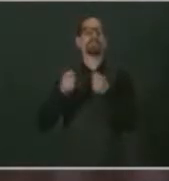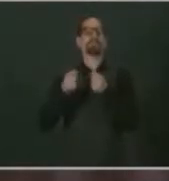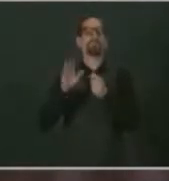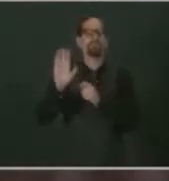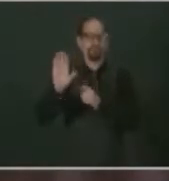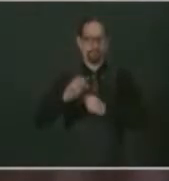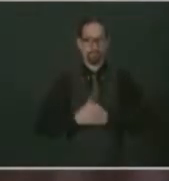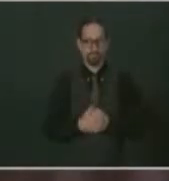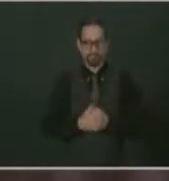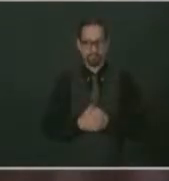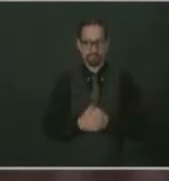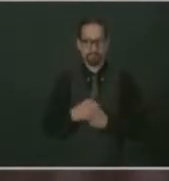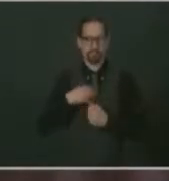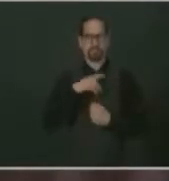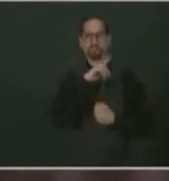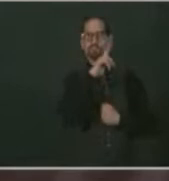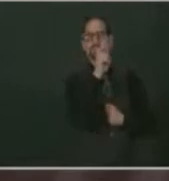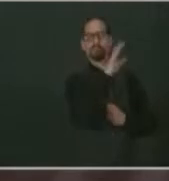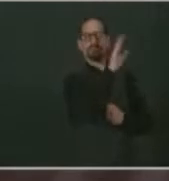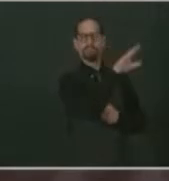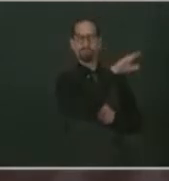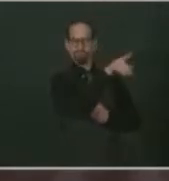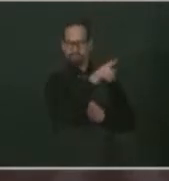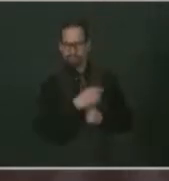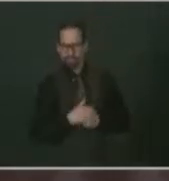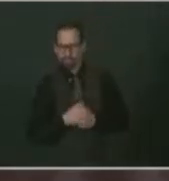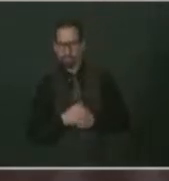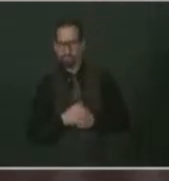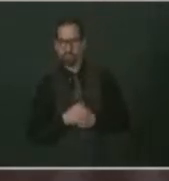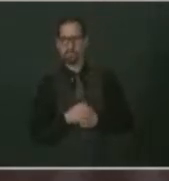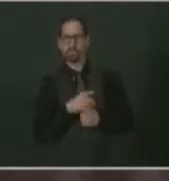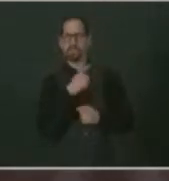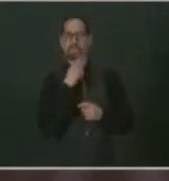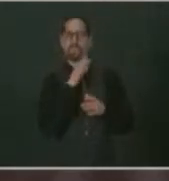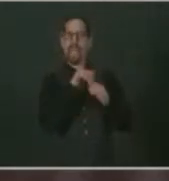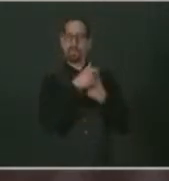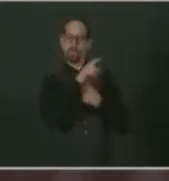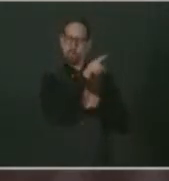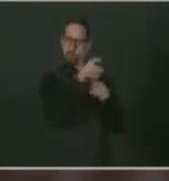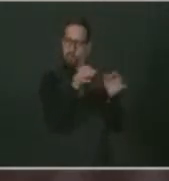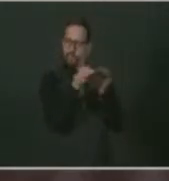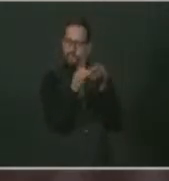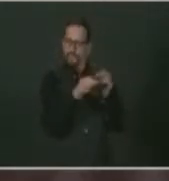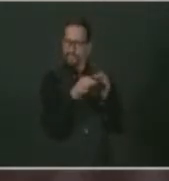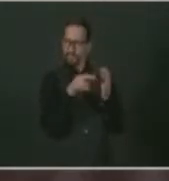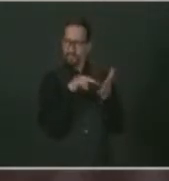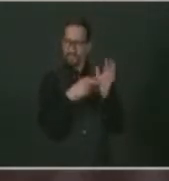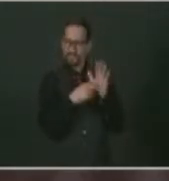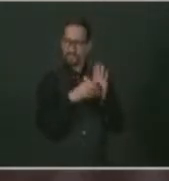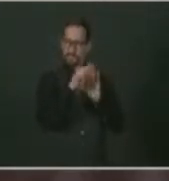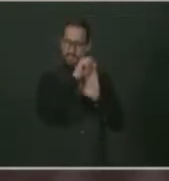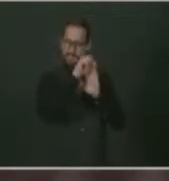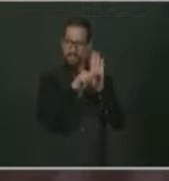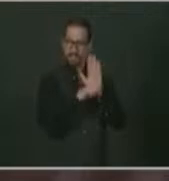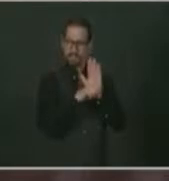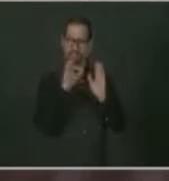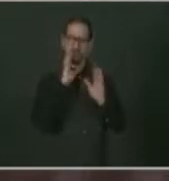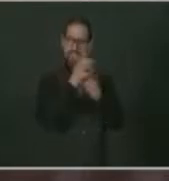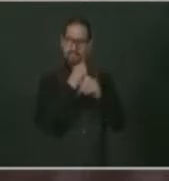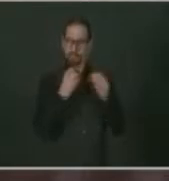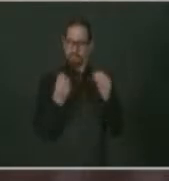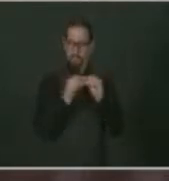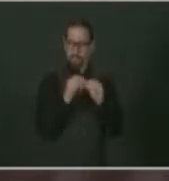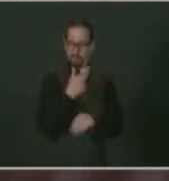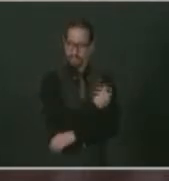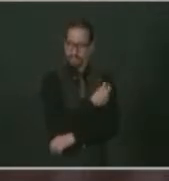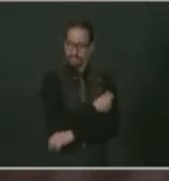McCarthy, you outlined how your expectation that the state is going to receive some additional vaccine next week. What do you base that on?